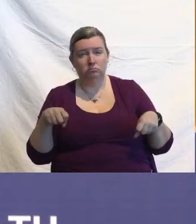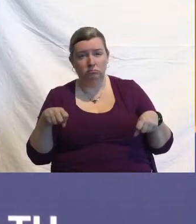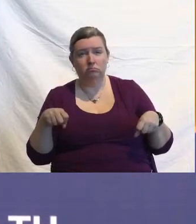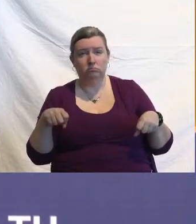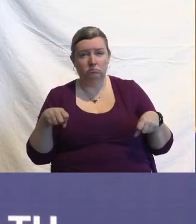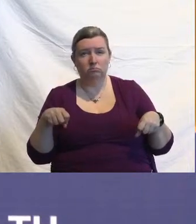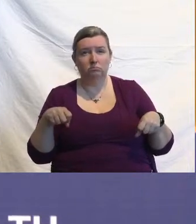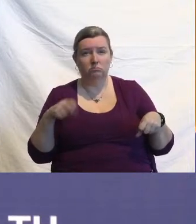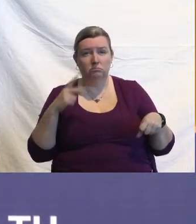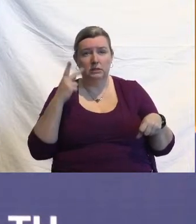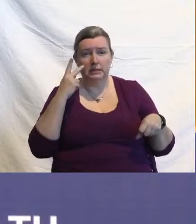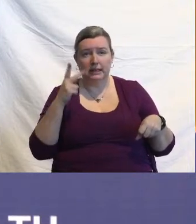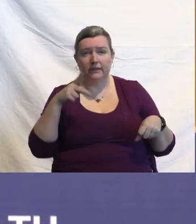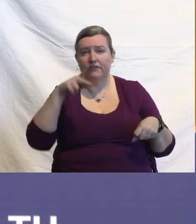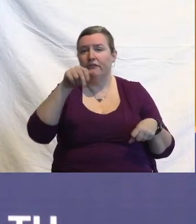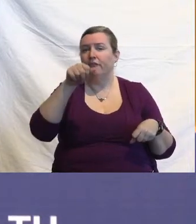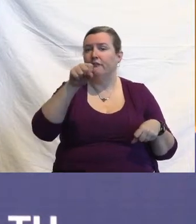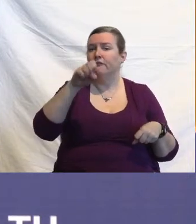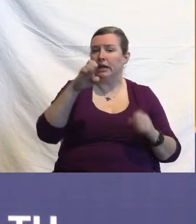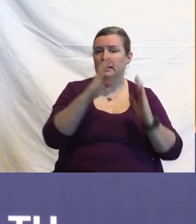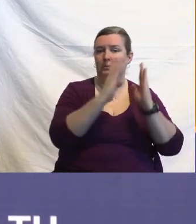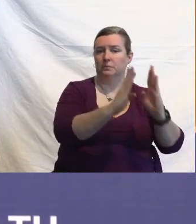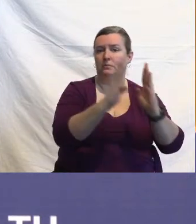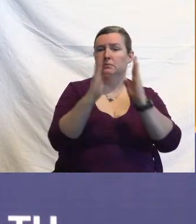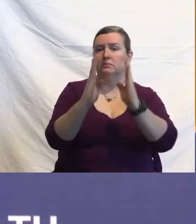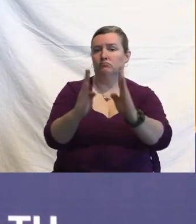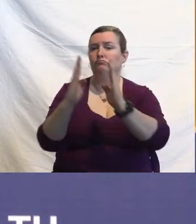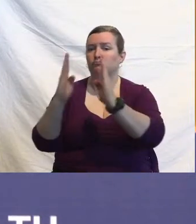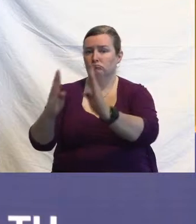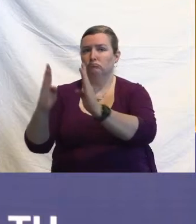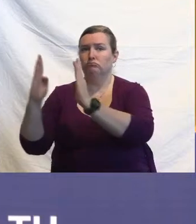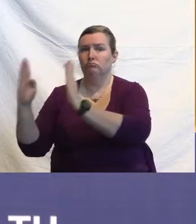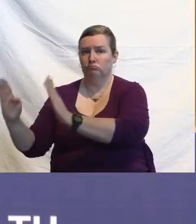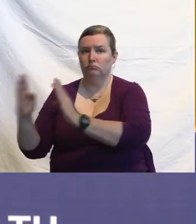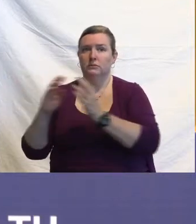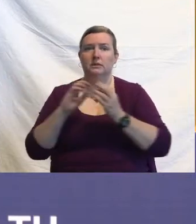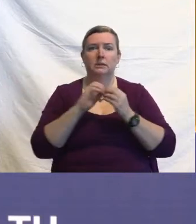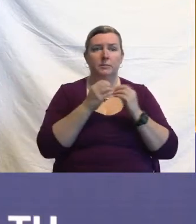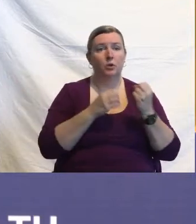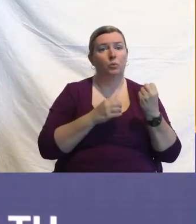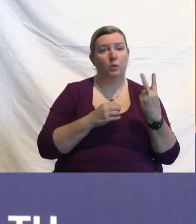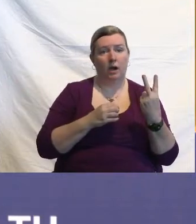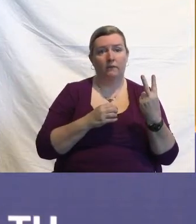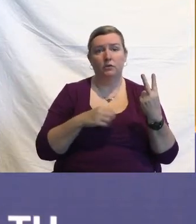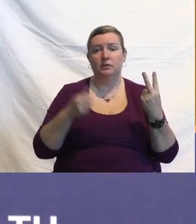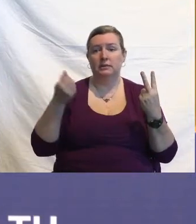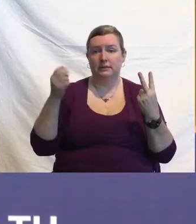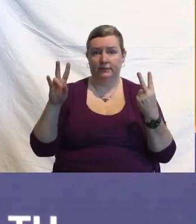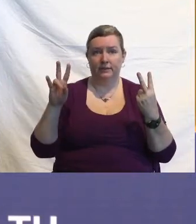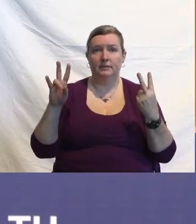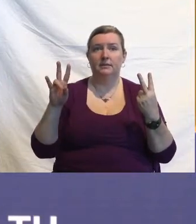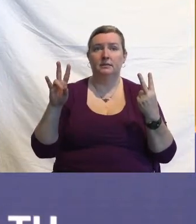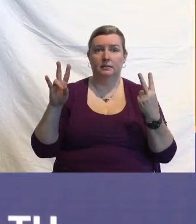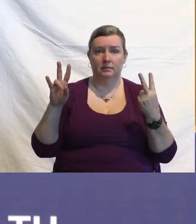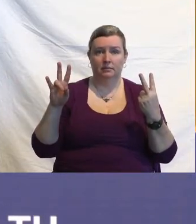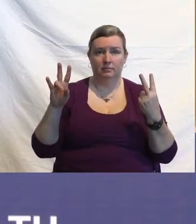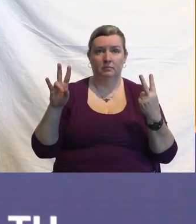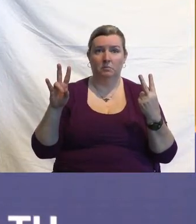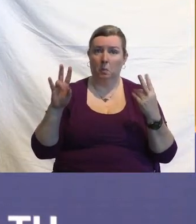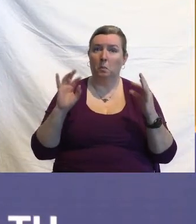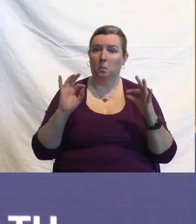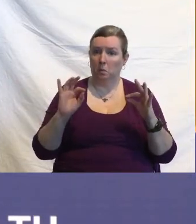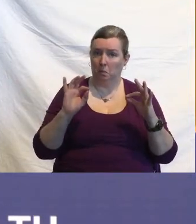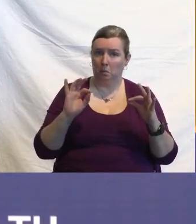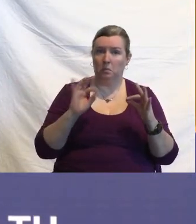phased approach. If that number of the 12 to 17-year-olds gets into an acceptable zone, which it almost